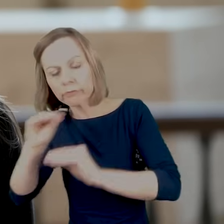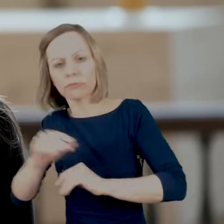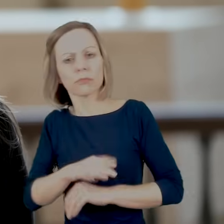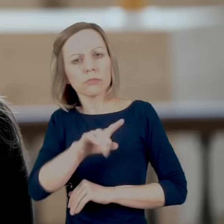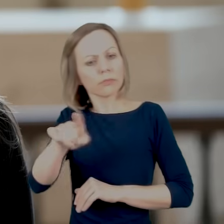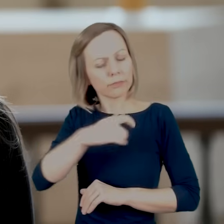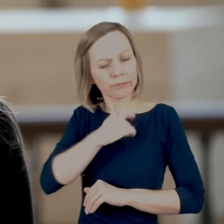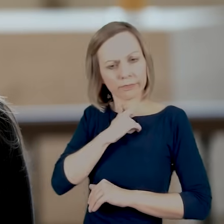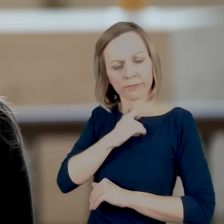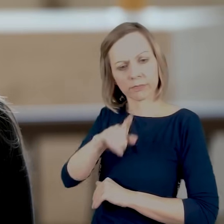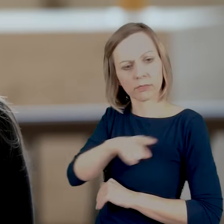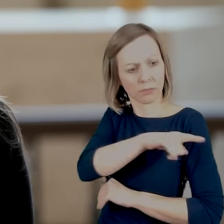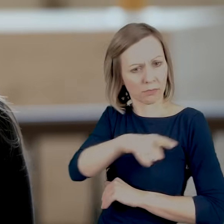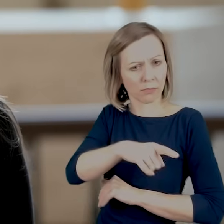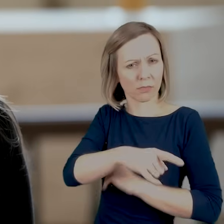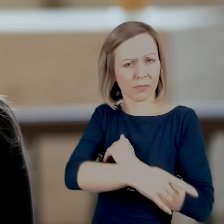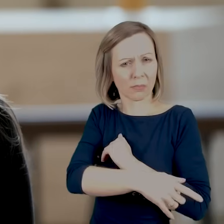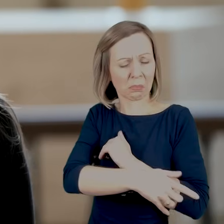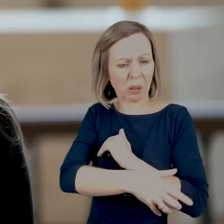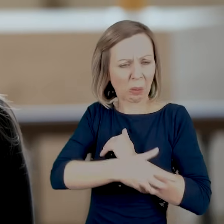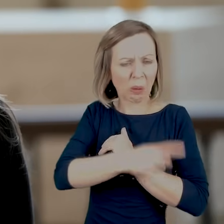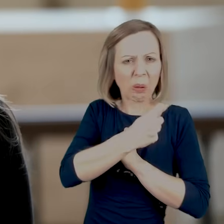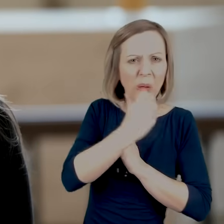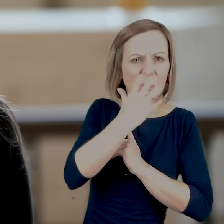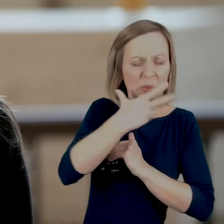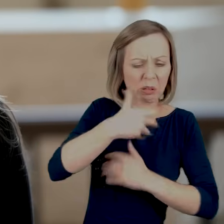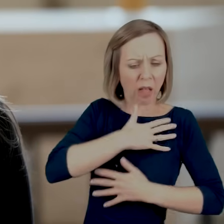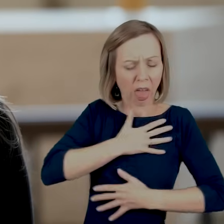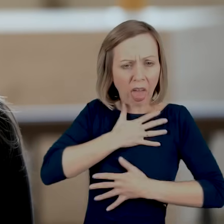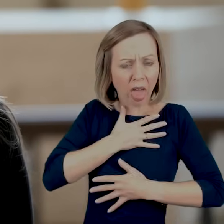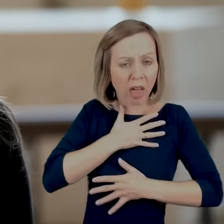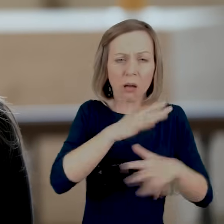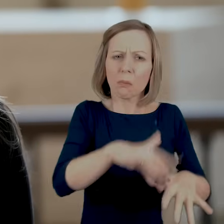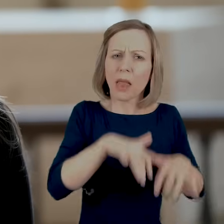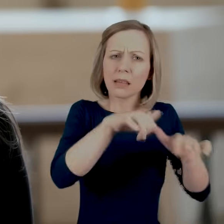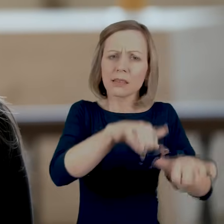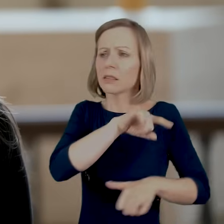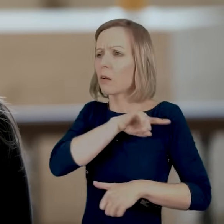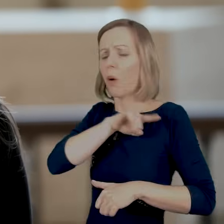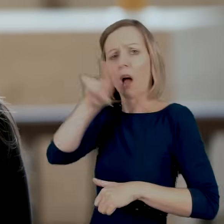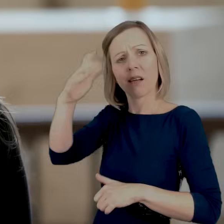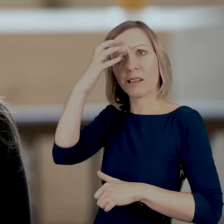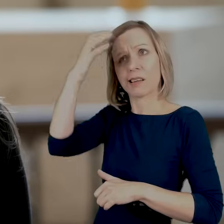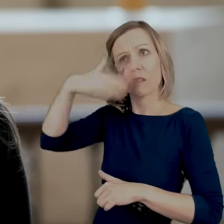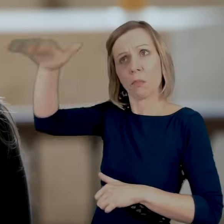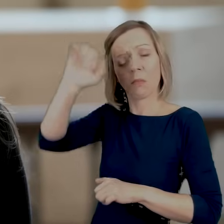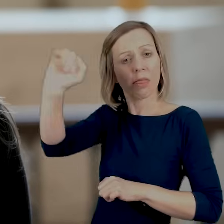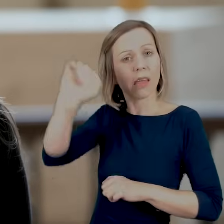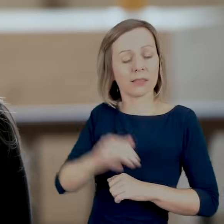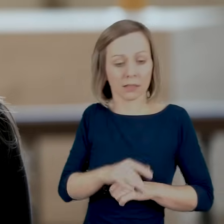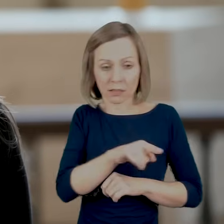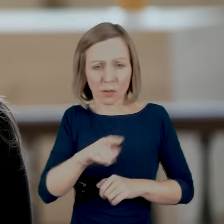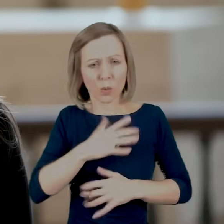speak and taught them, saying, "Blessed are the poor in spirit, for theirs is the kingdom of